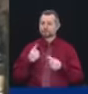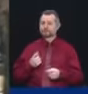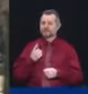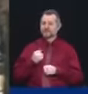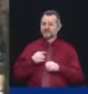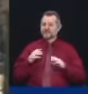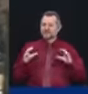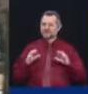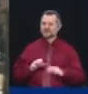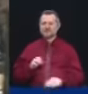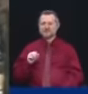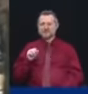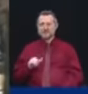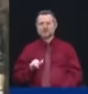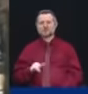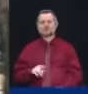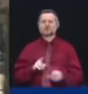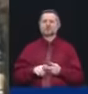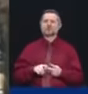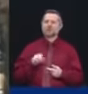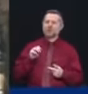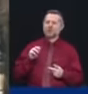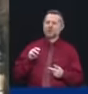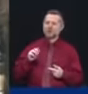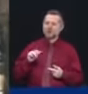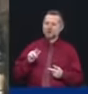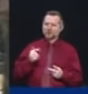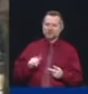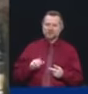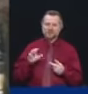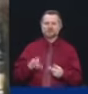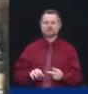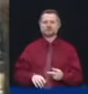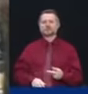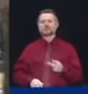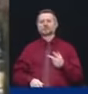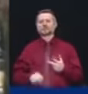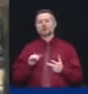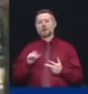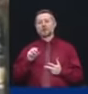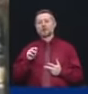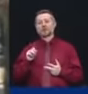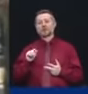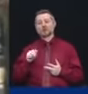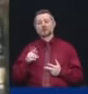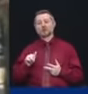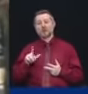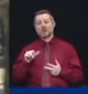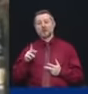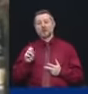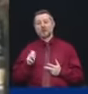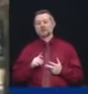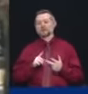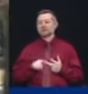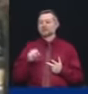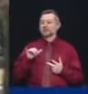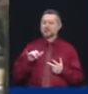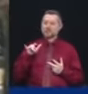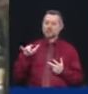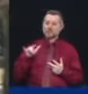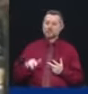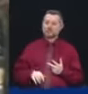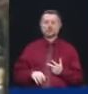Onondaga, and they are synergistic, right? Onondaga Lake, the Syracuse Airport,